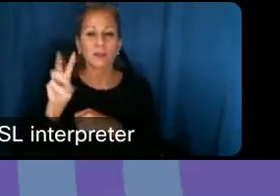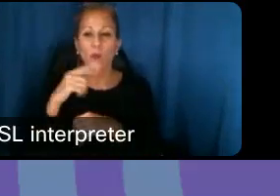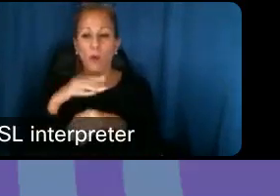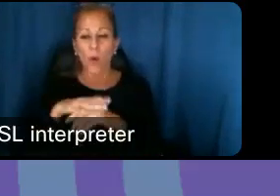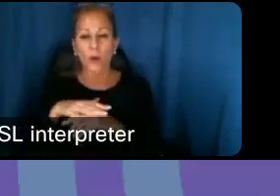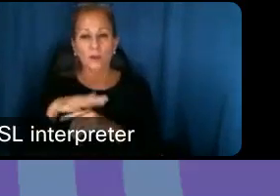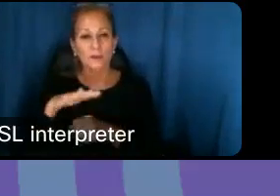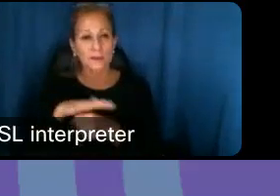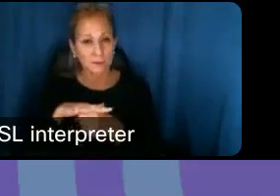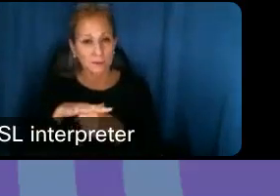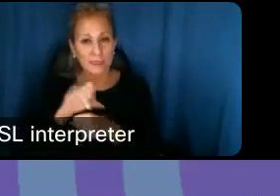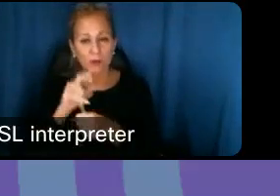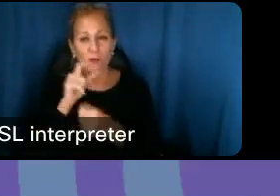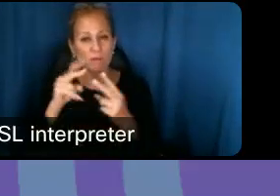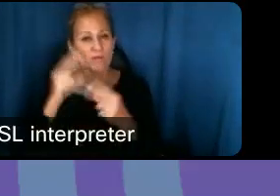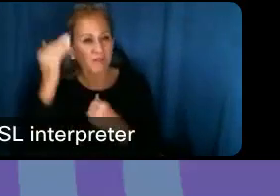are familiar,